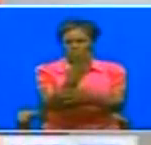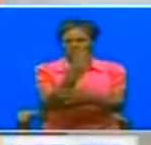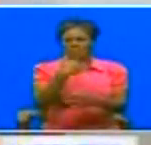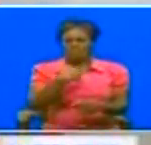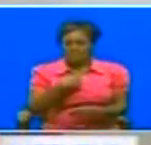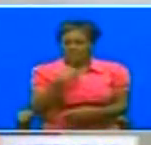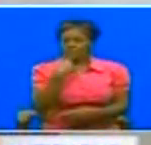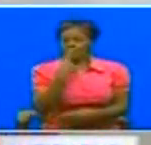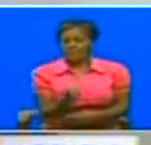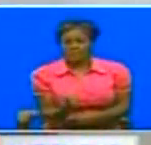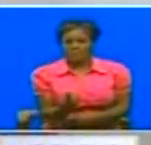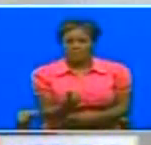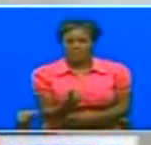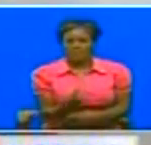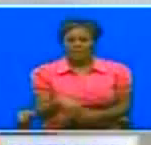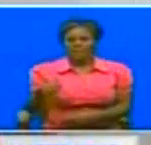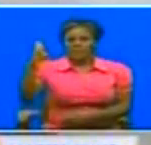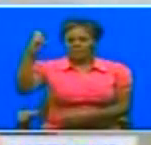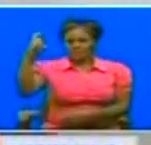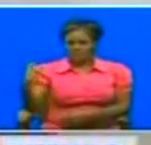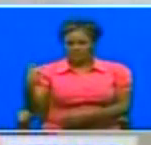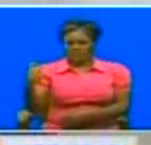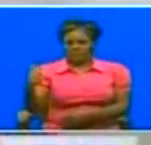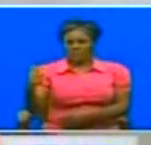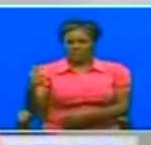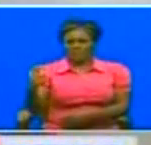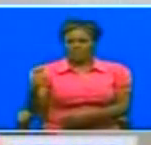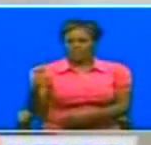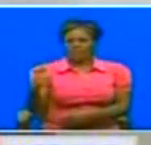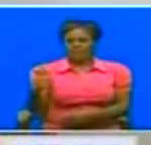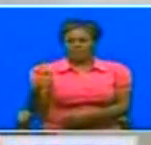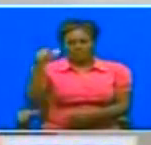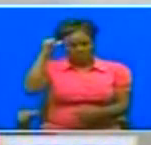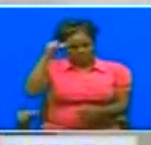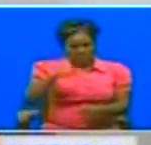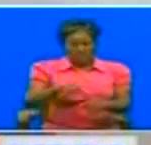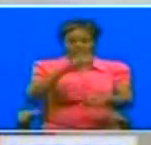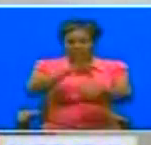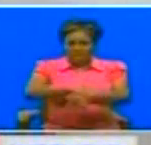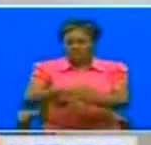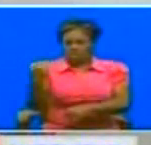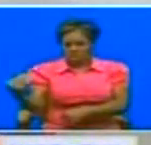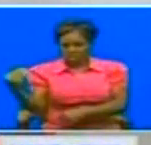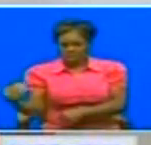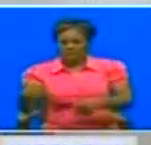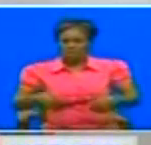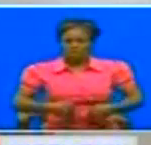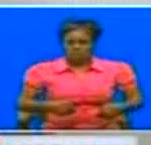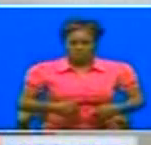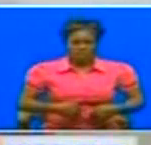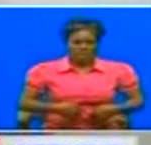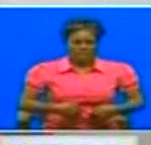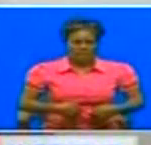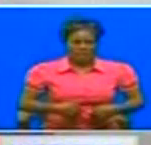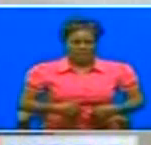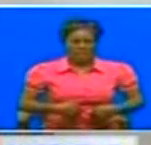simply thrilled that His Excellency was really taking on board finding the children and the adolescents, right? So